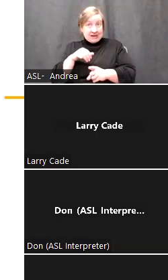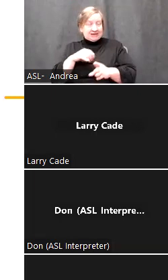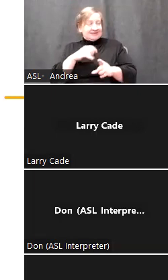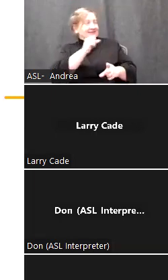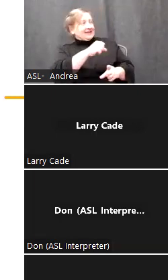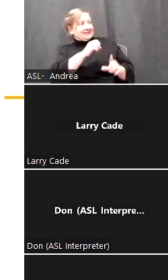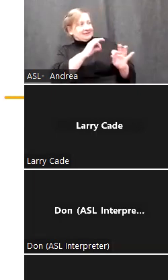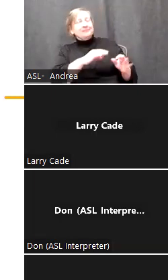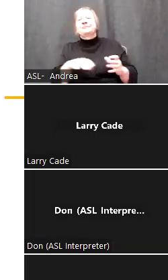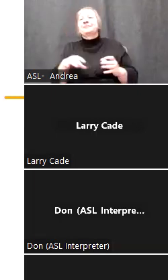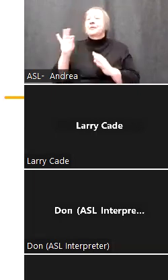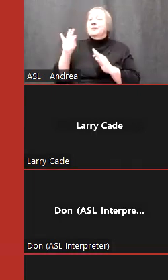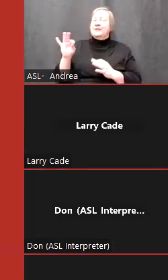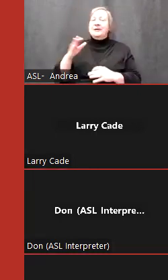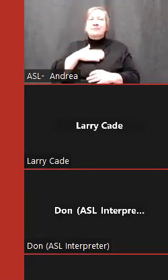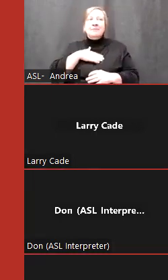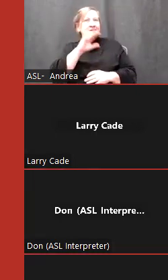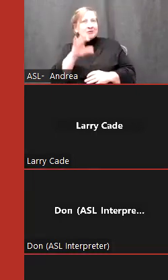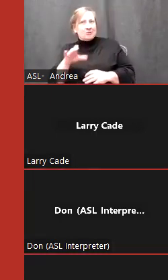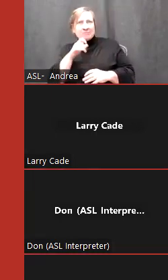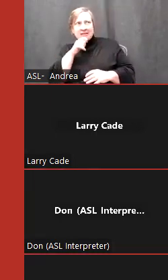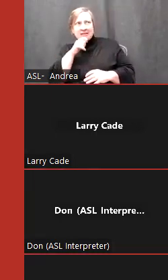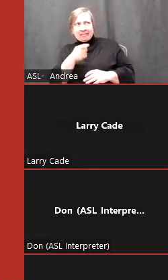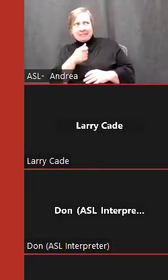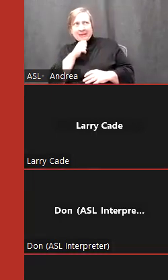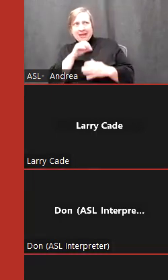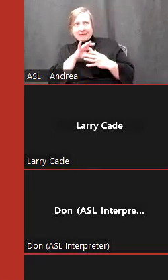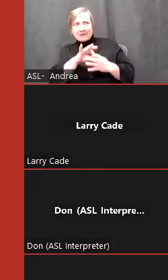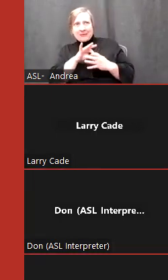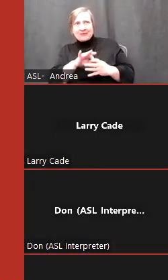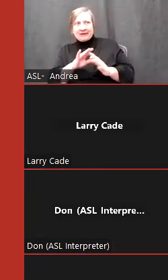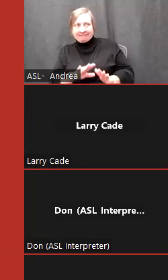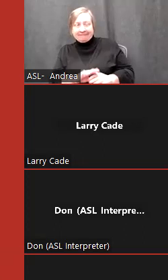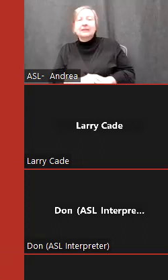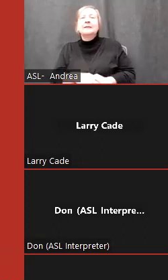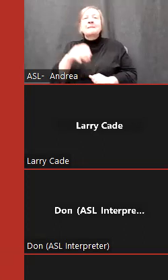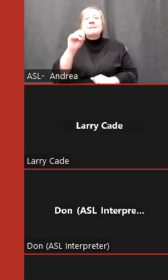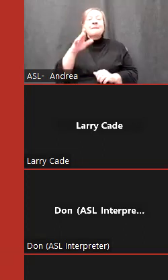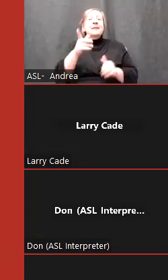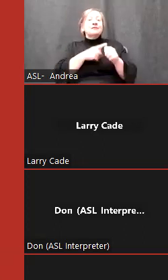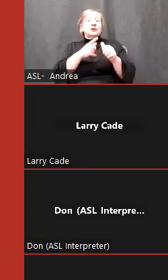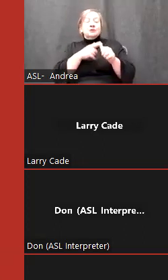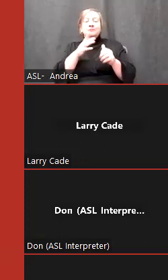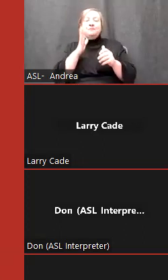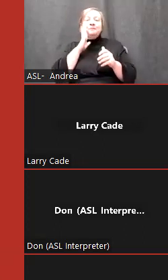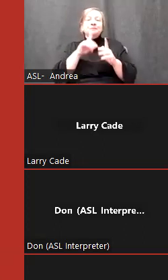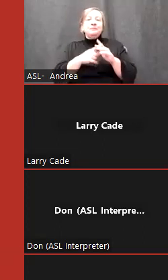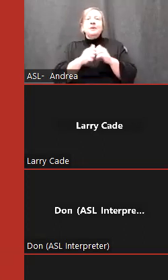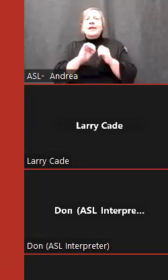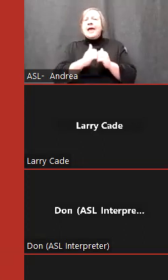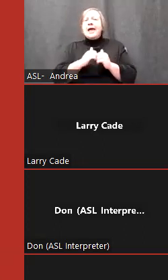Okay, perfect. My Zoom is not cooperating with me. Okay. So first off, I want to start with kind of how the benefits